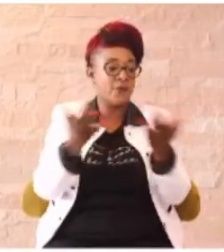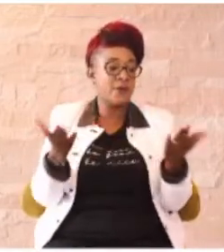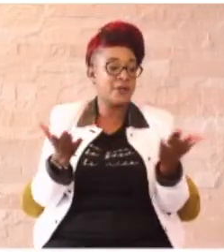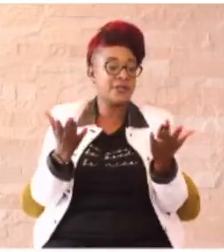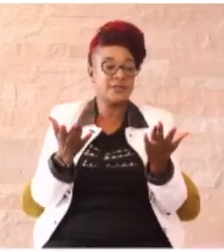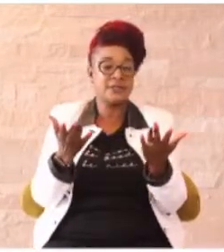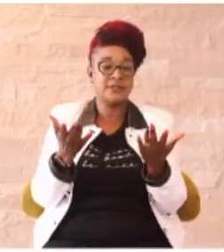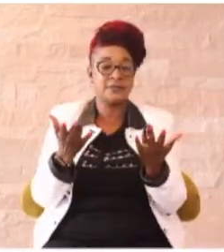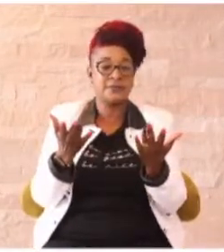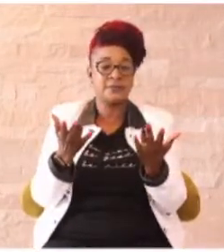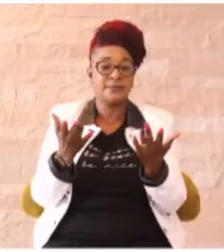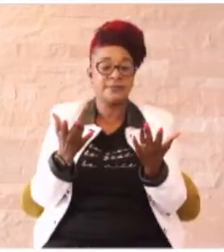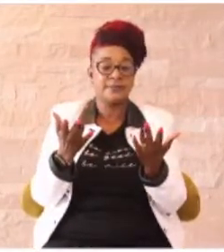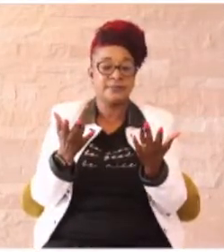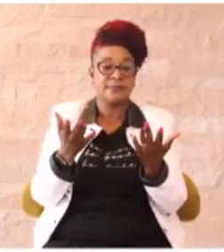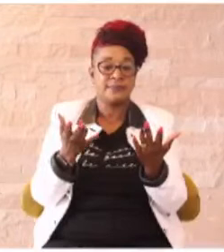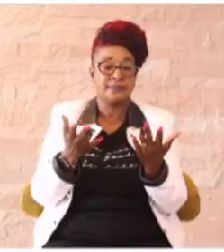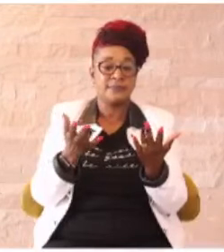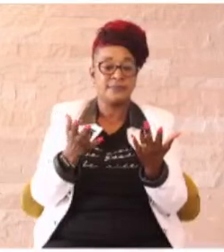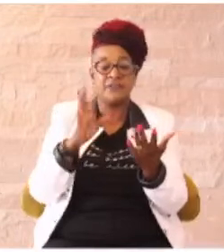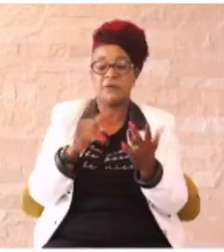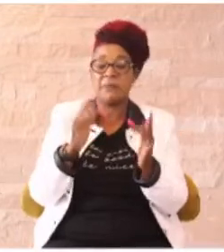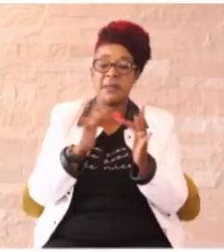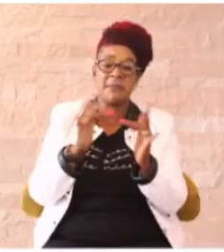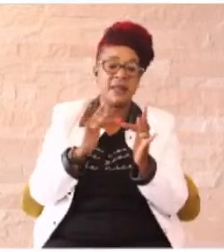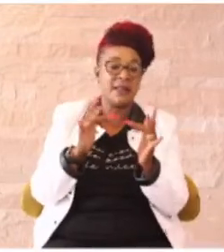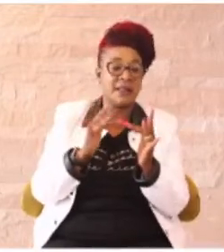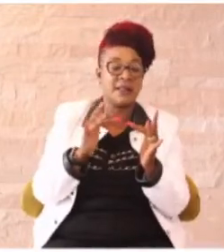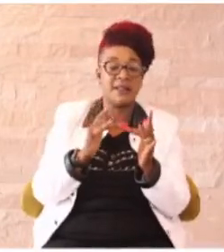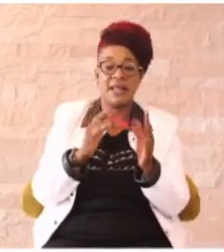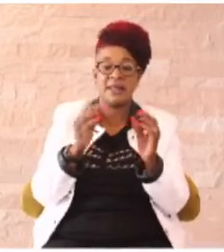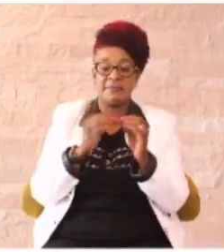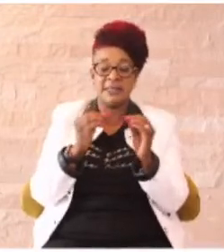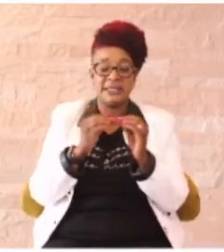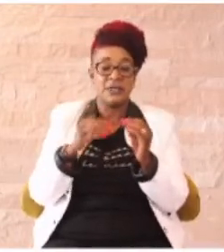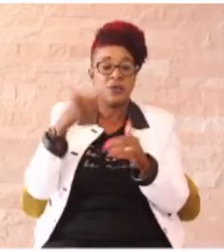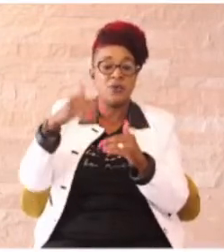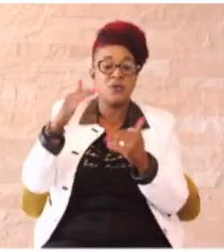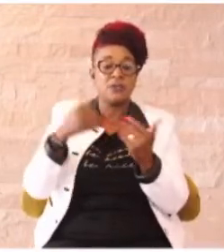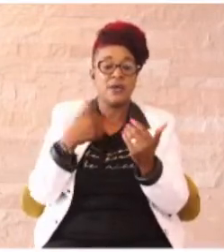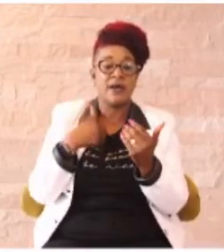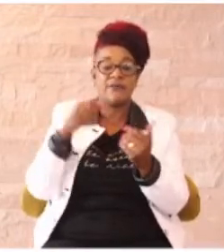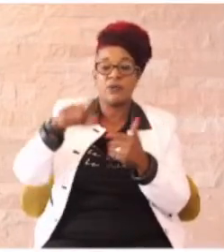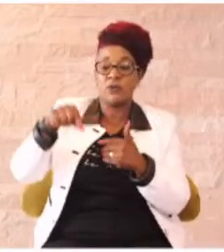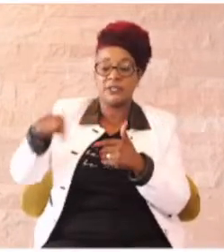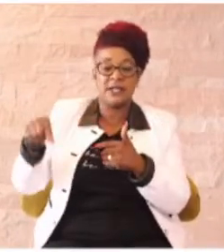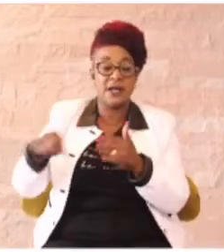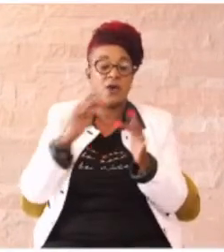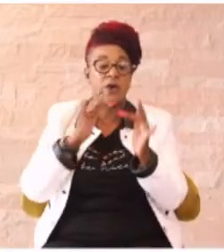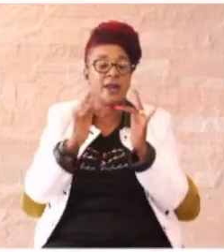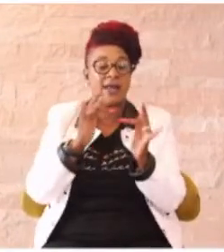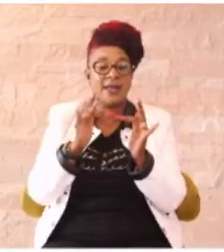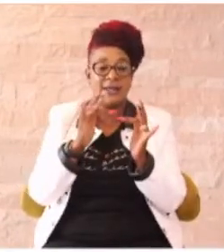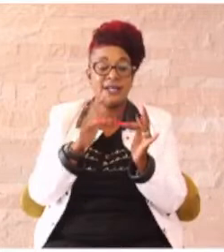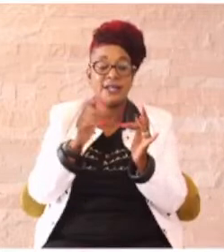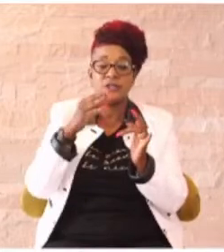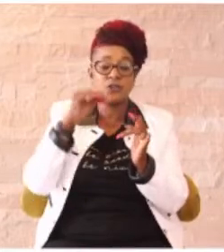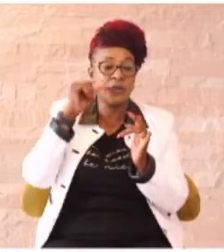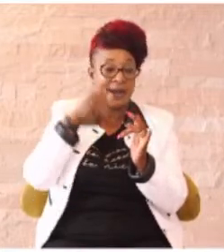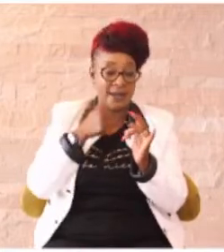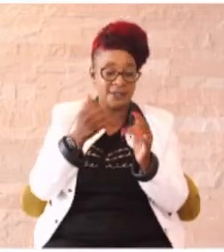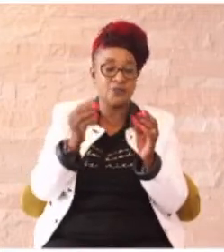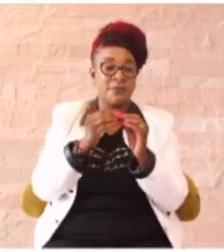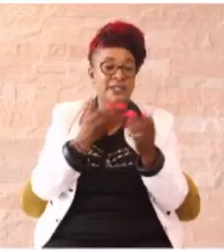of the emails and then the meetings we usually have every quarter online. So it's nice to just